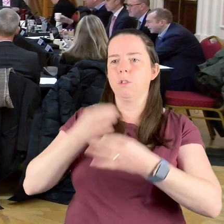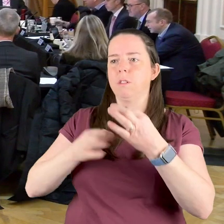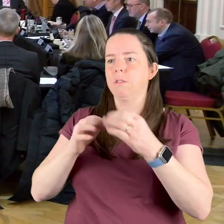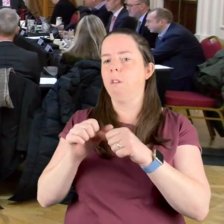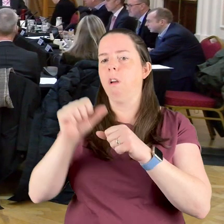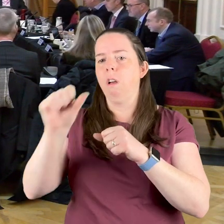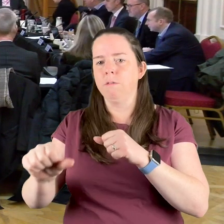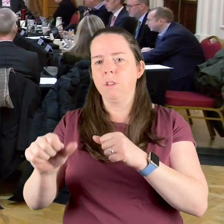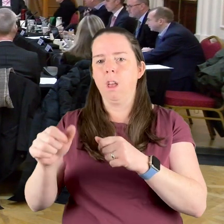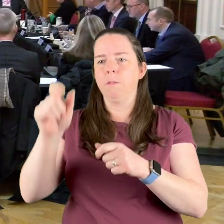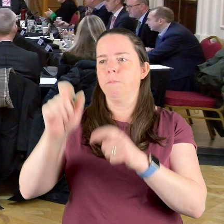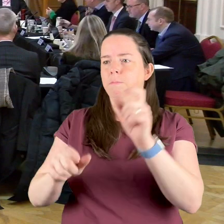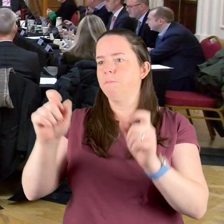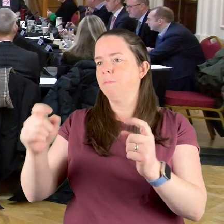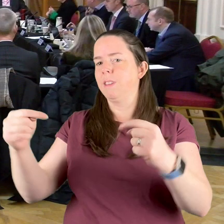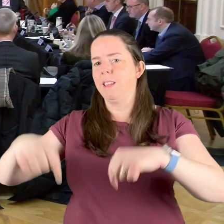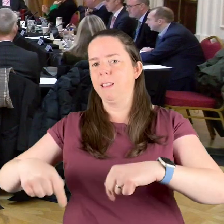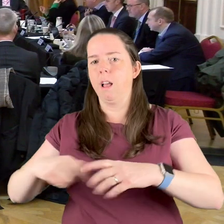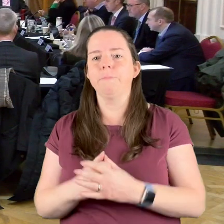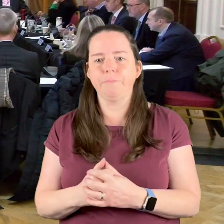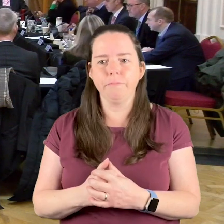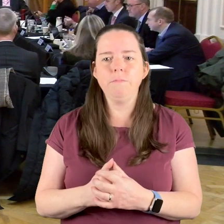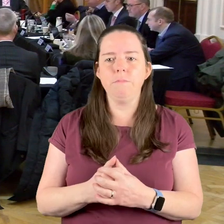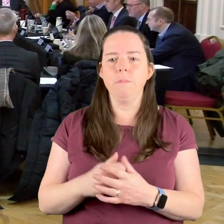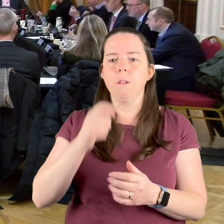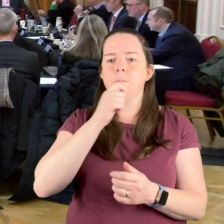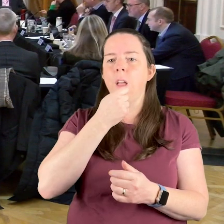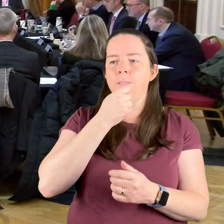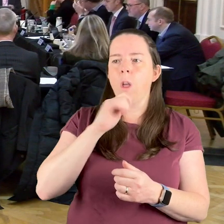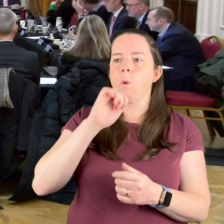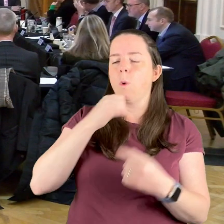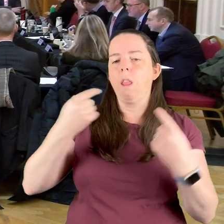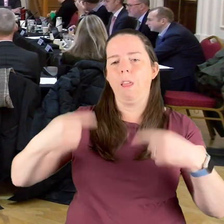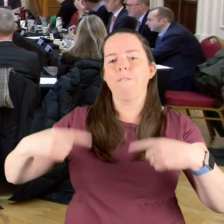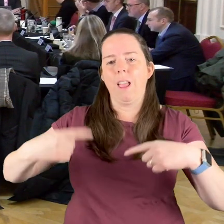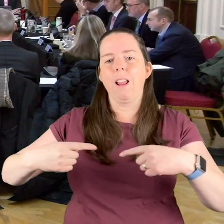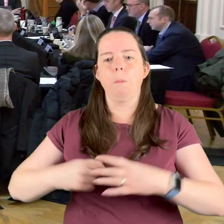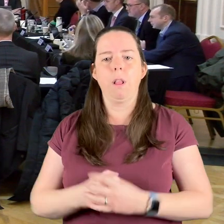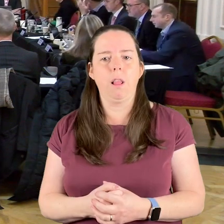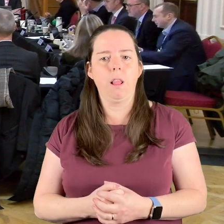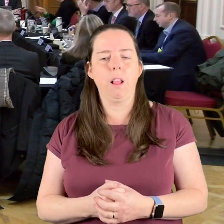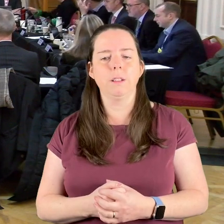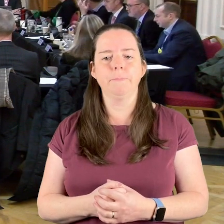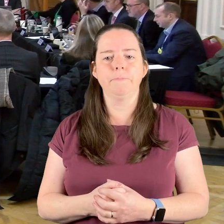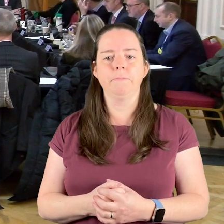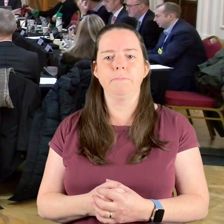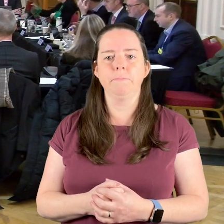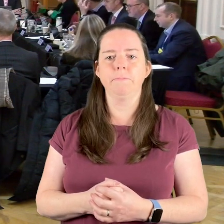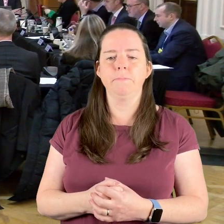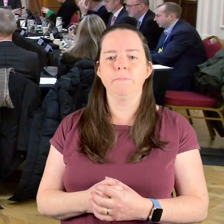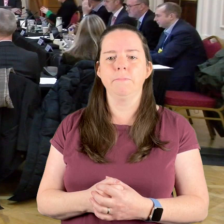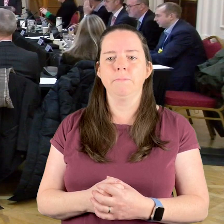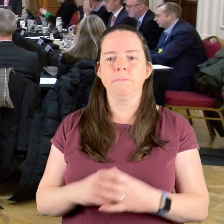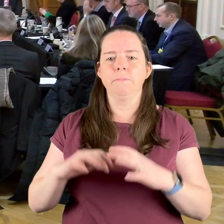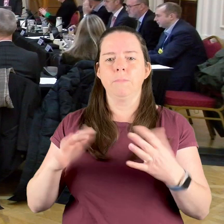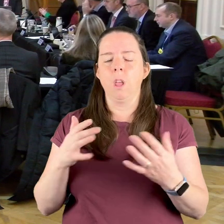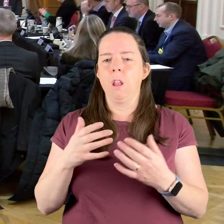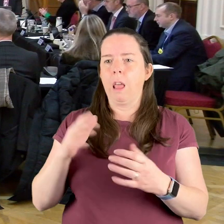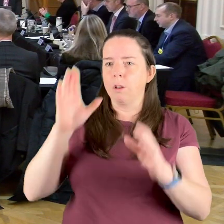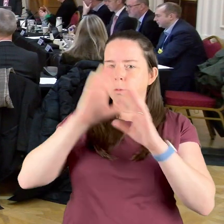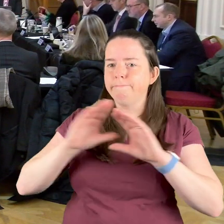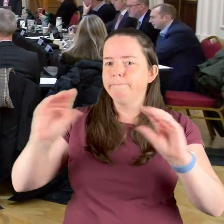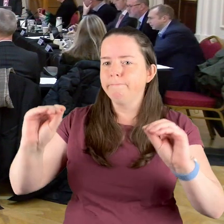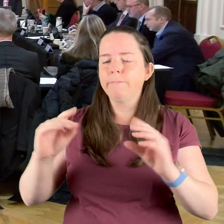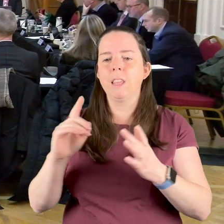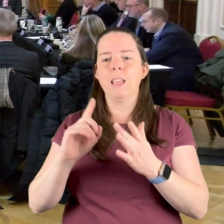are here in person, and one of the team will make a roving microphone available at the time. I would like